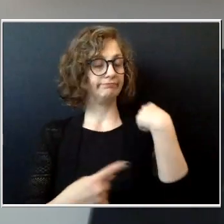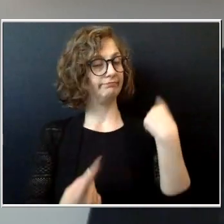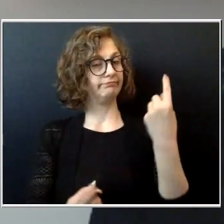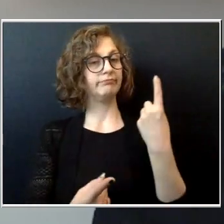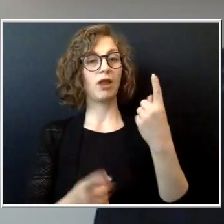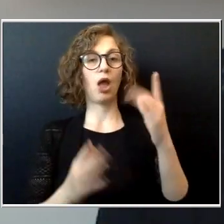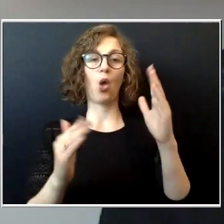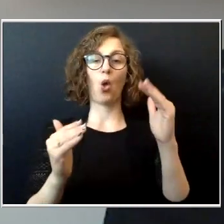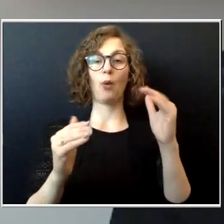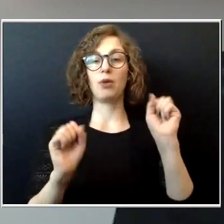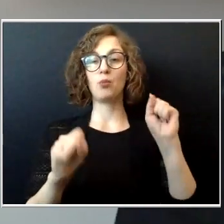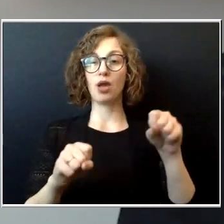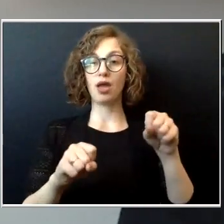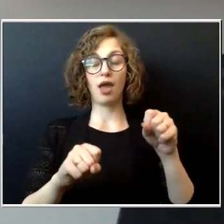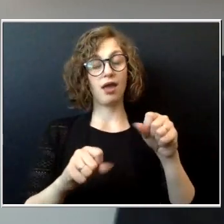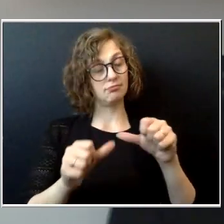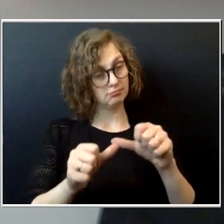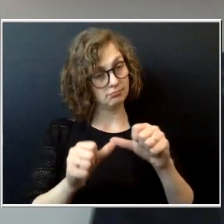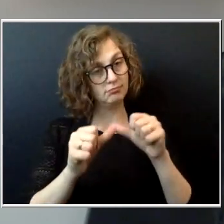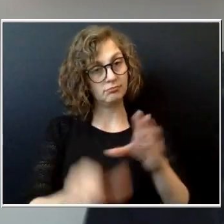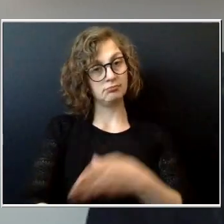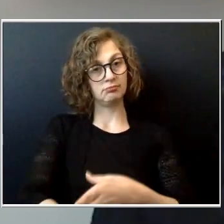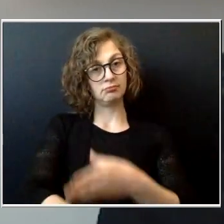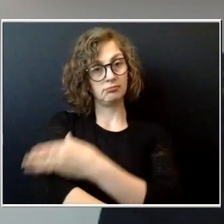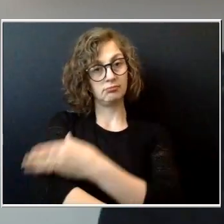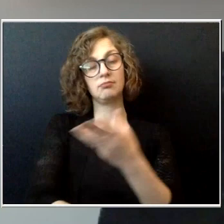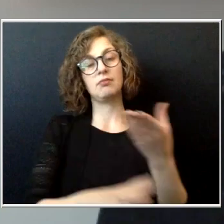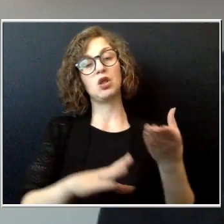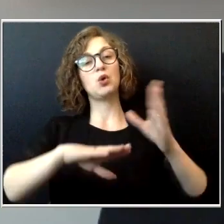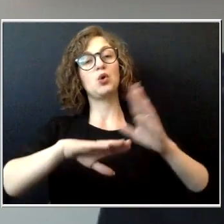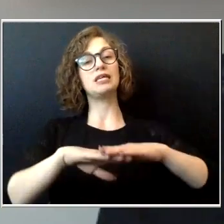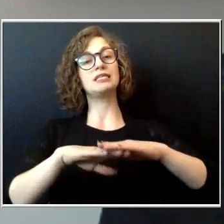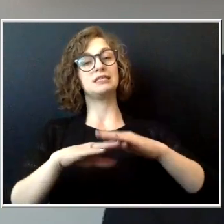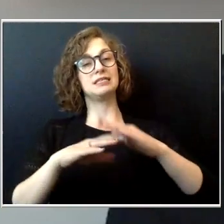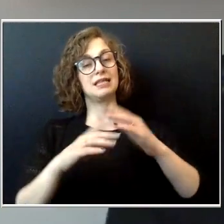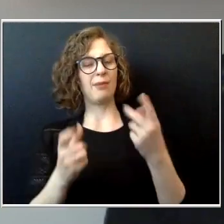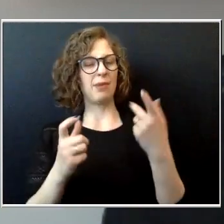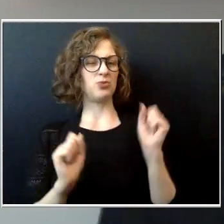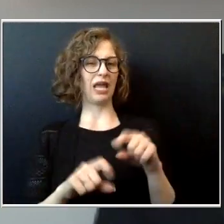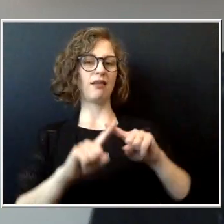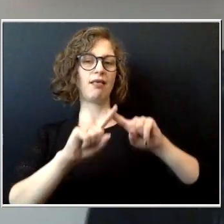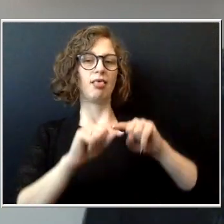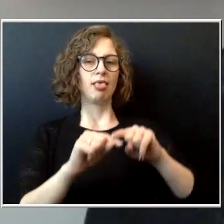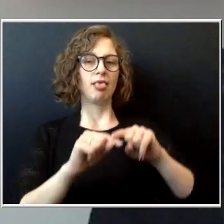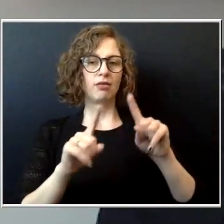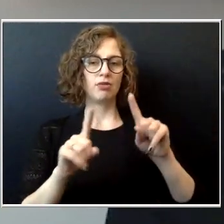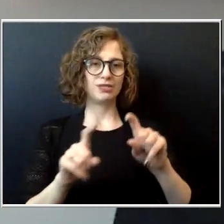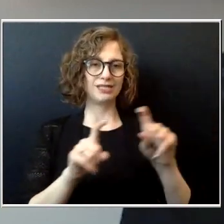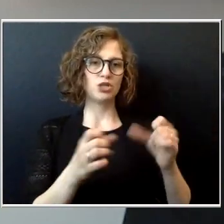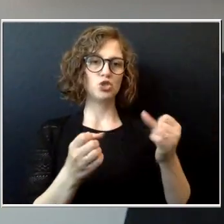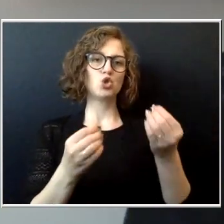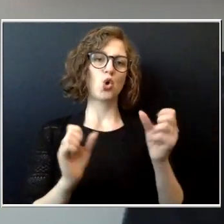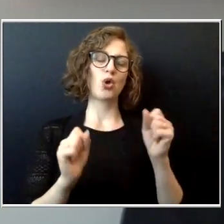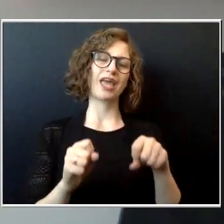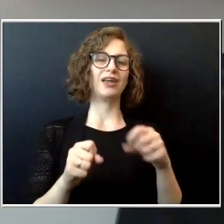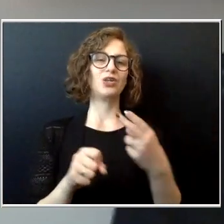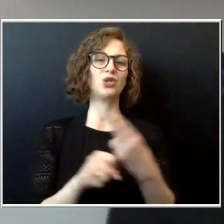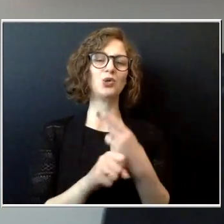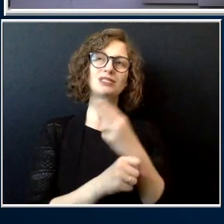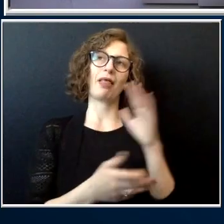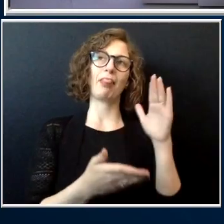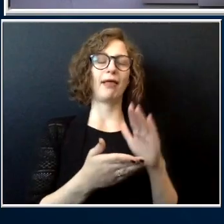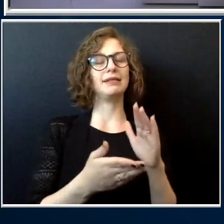the sensitivity of the tests and the reliability of them as well, so that it can be integrated in a somewhat less invasive manner in the